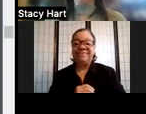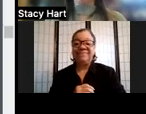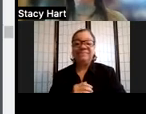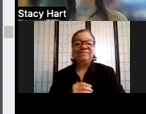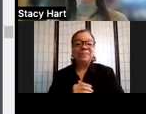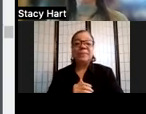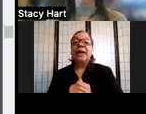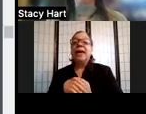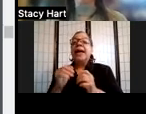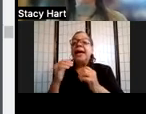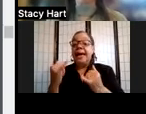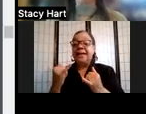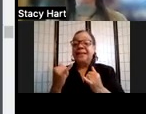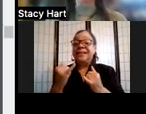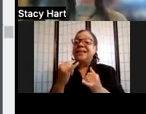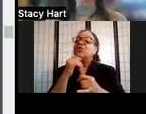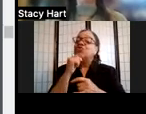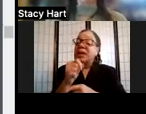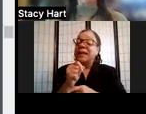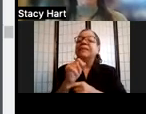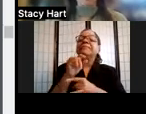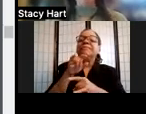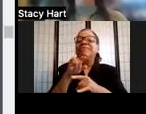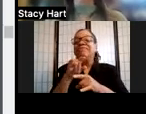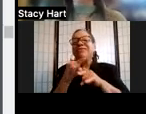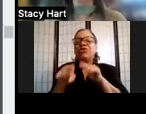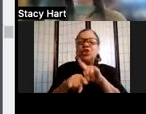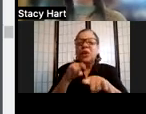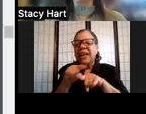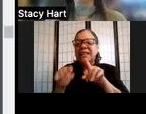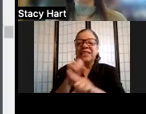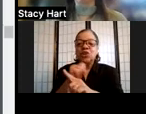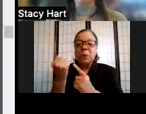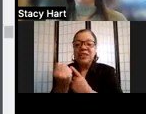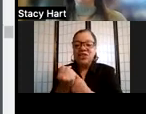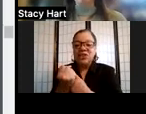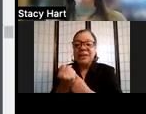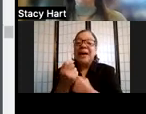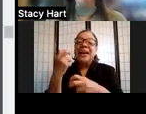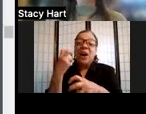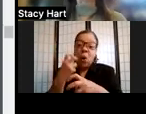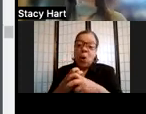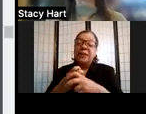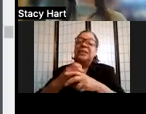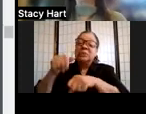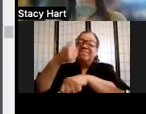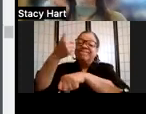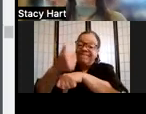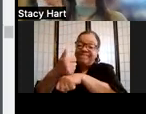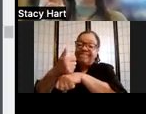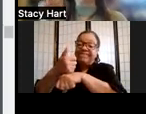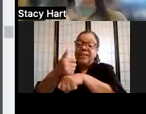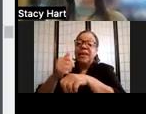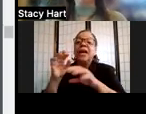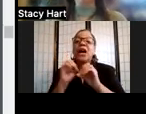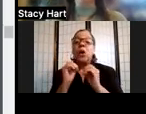Again, this is tricky stuff and it's easy for me to say, but harder to implement. An organization can